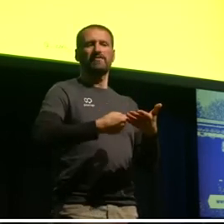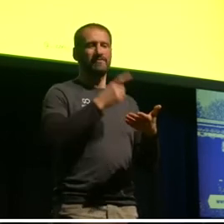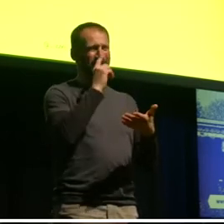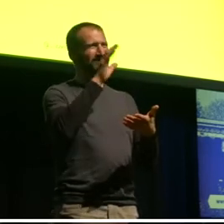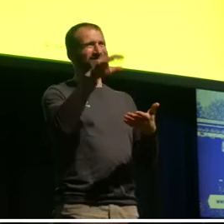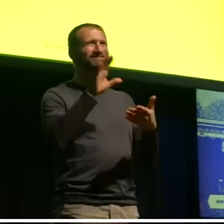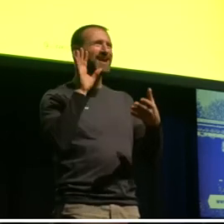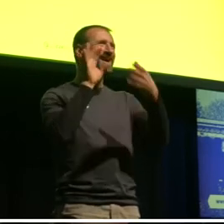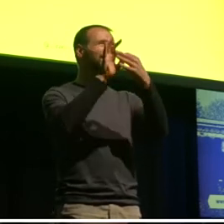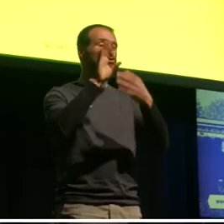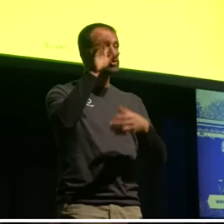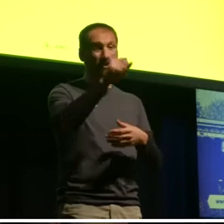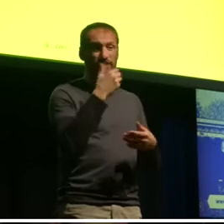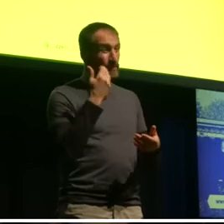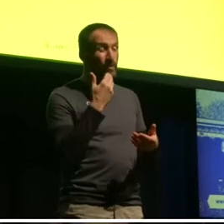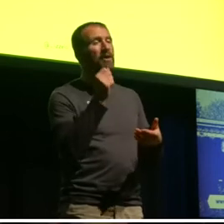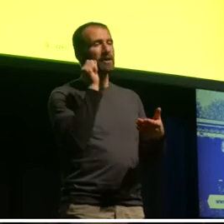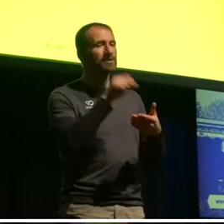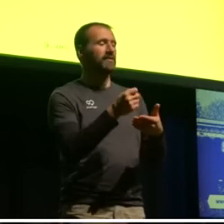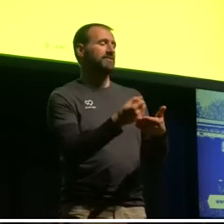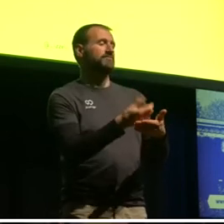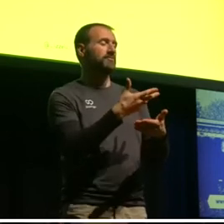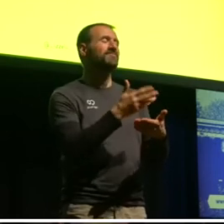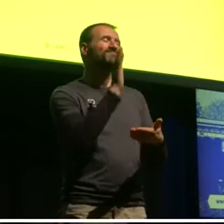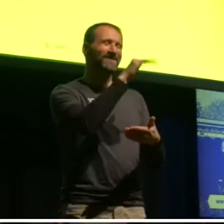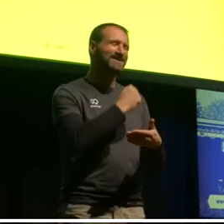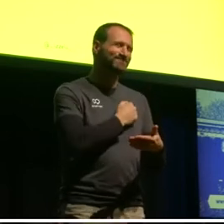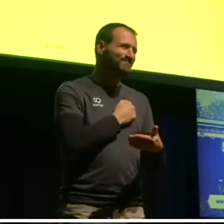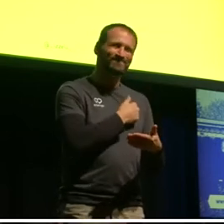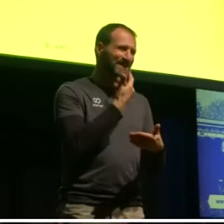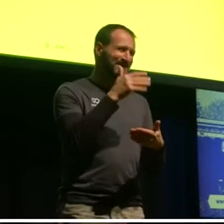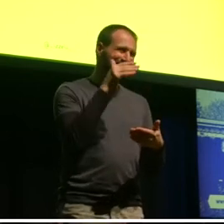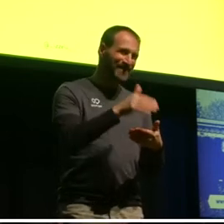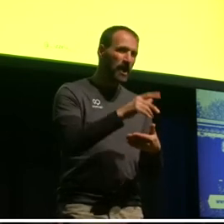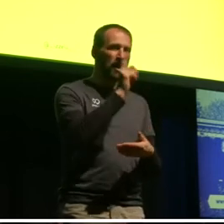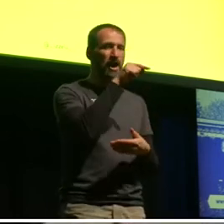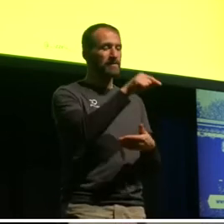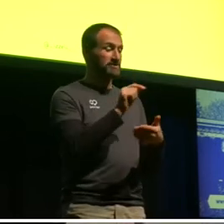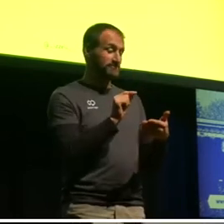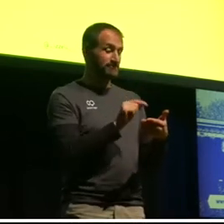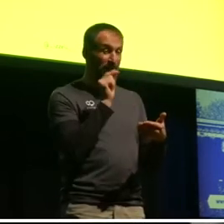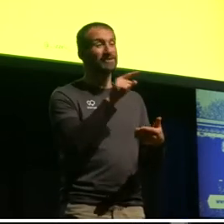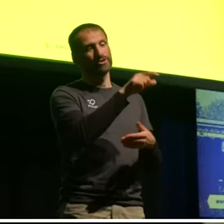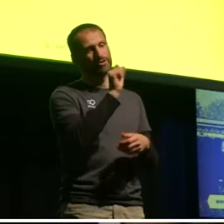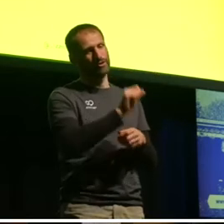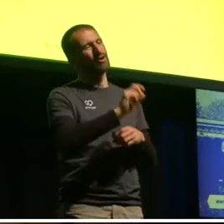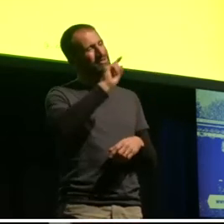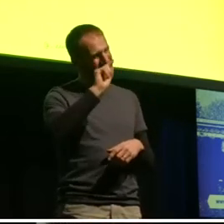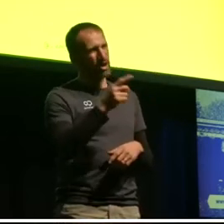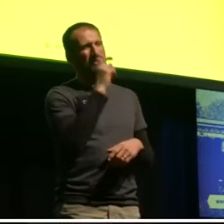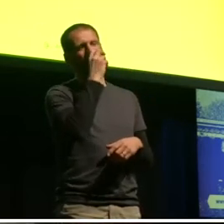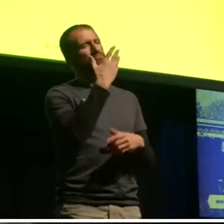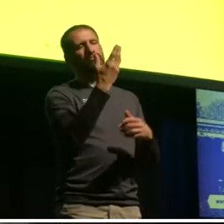at least tell him, hey, I'm sorry, it's not there, but here's a nice button, and you can retry. So at least if he's like in a